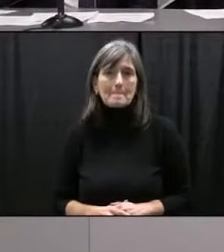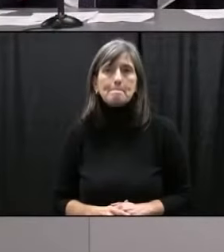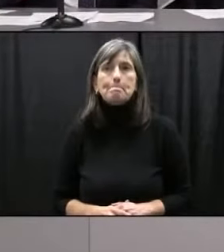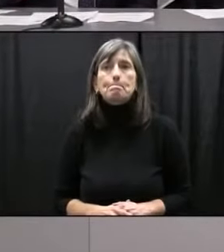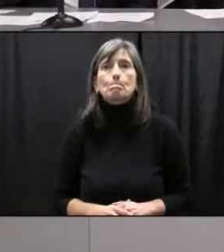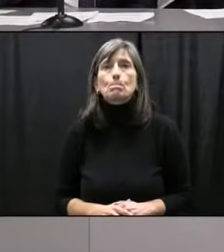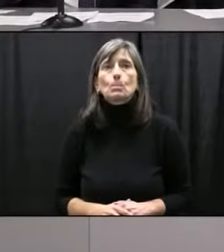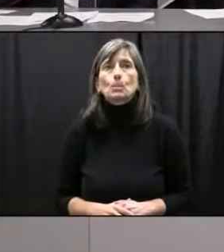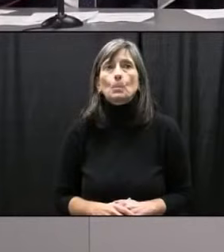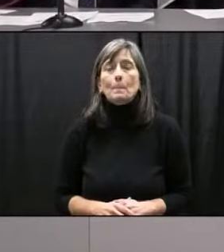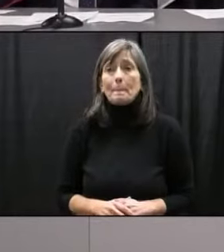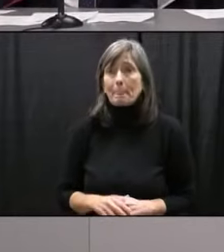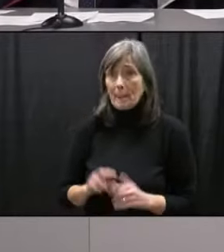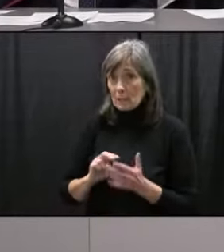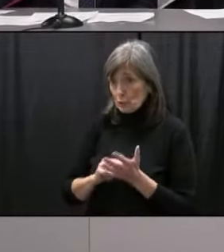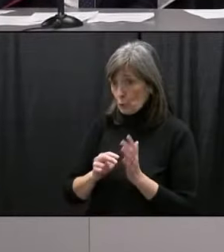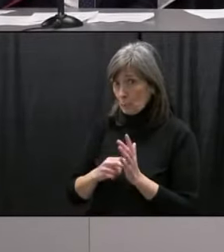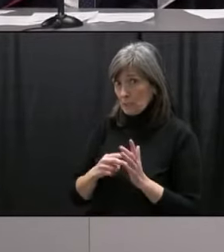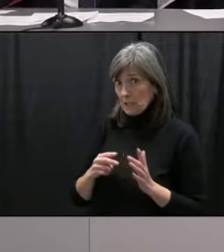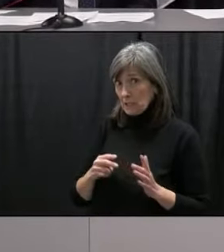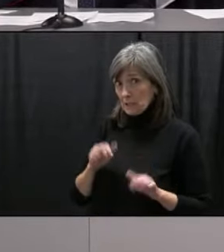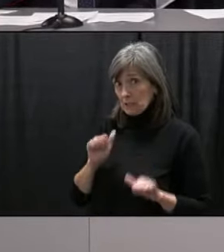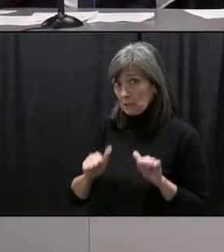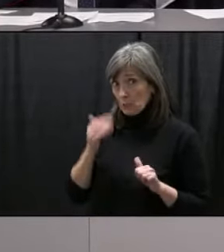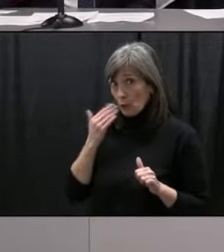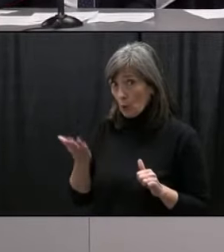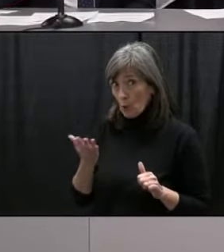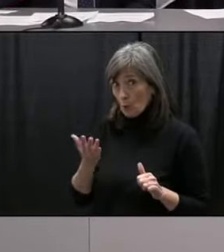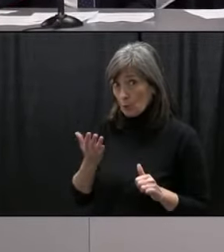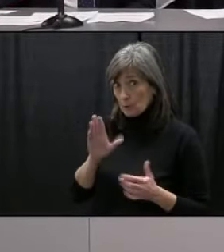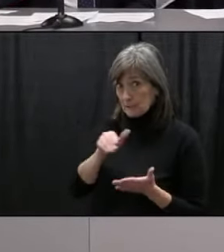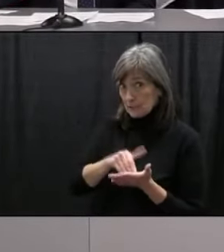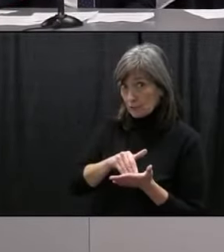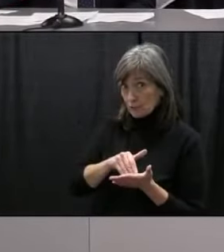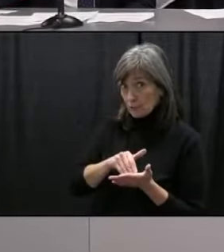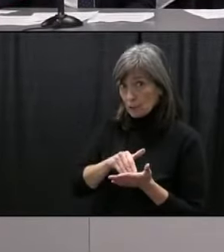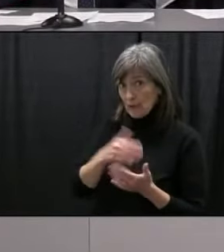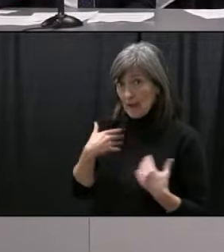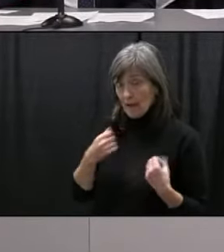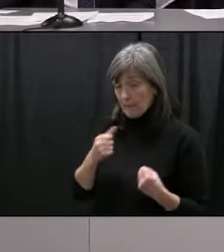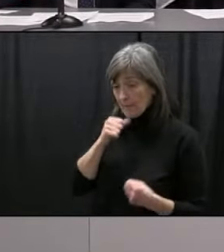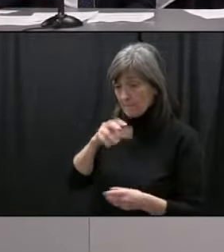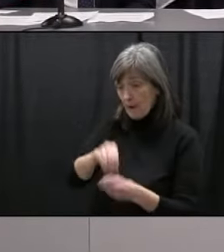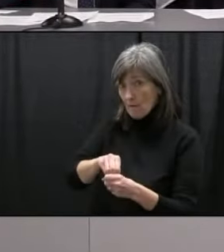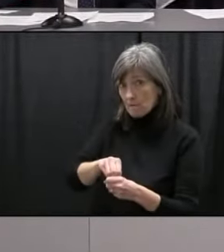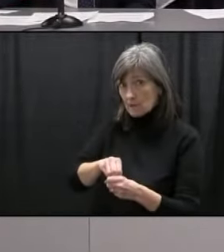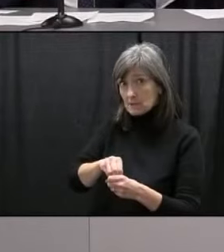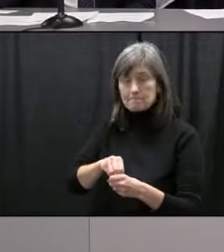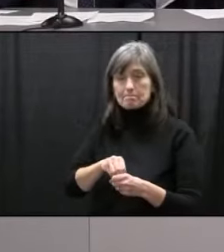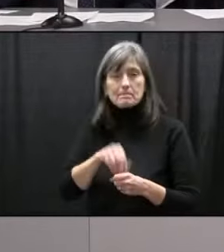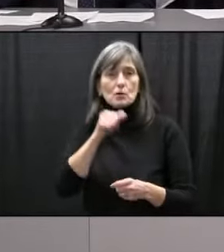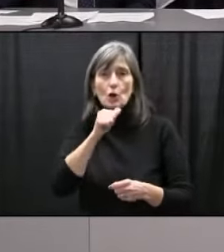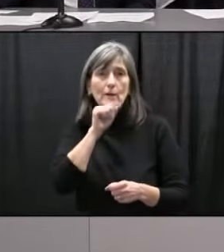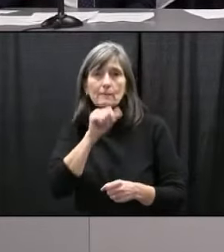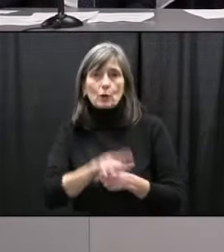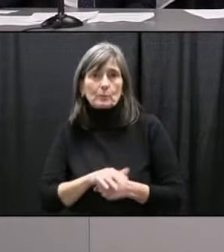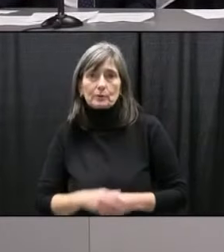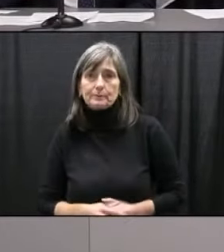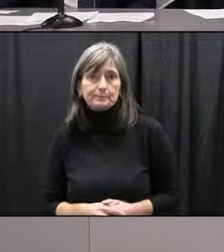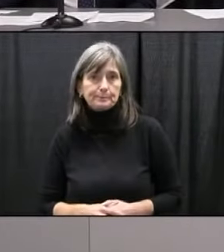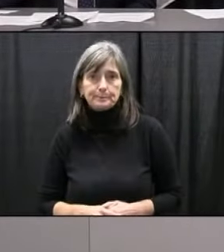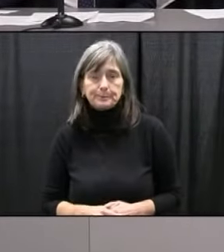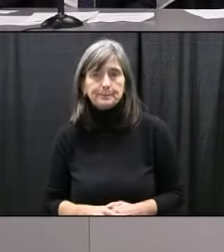Okay, but I just wanted to clarify then, it hasn't been determined yet whether Central Health was impacted, correct? It's not confirmed at this particular moment in